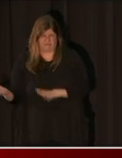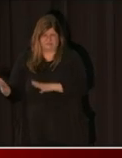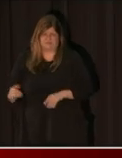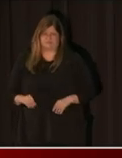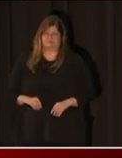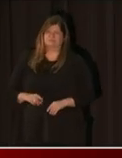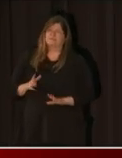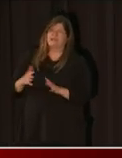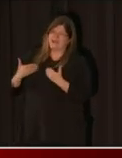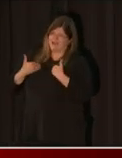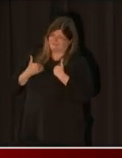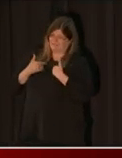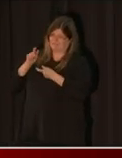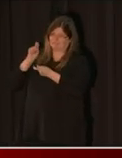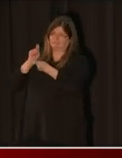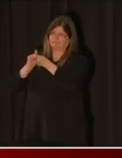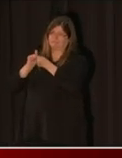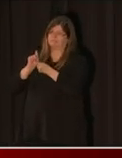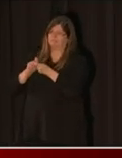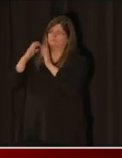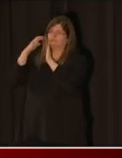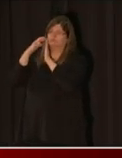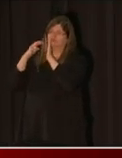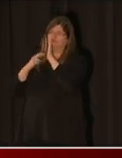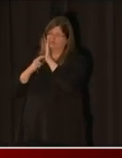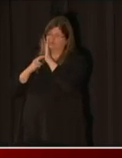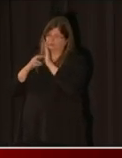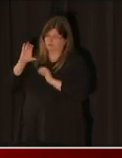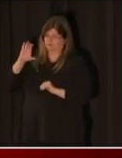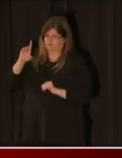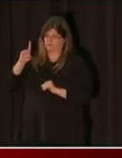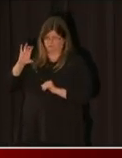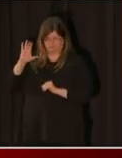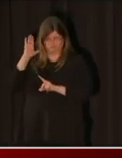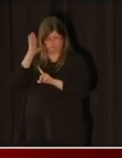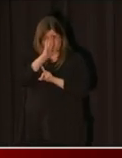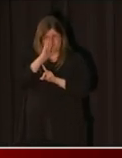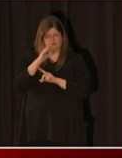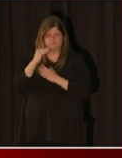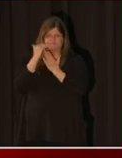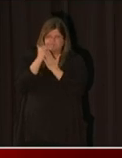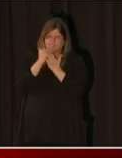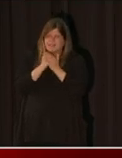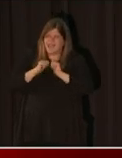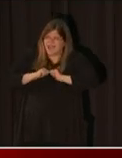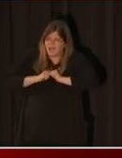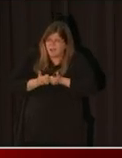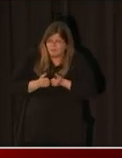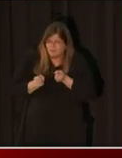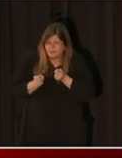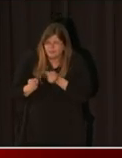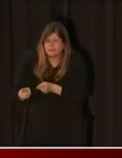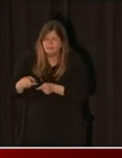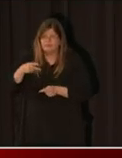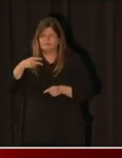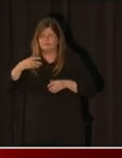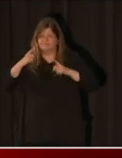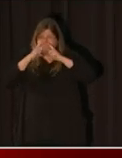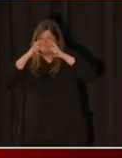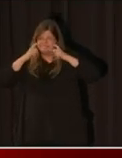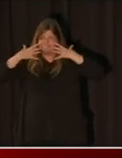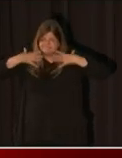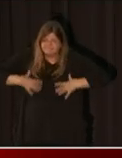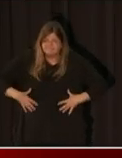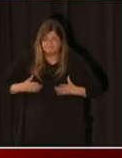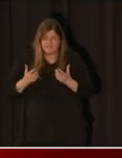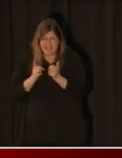to you that are CDC guidelines in terms of how waste or PPE can be disposed of for COVID